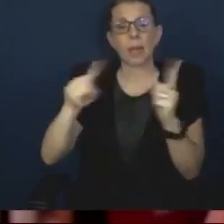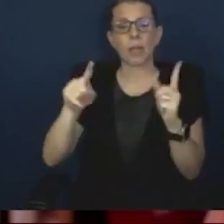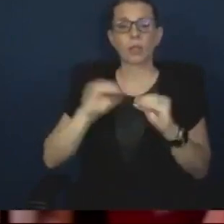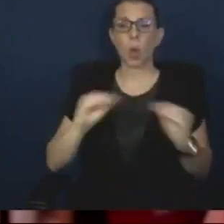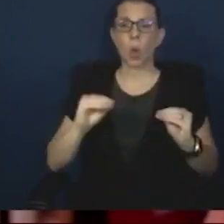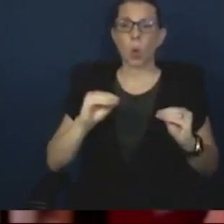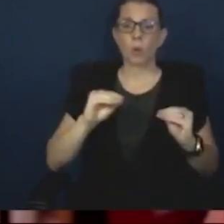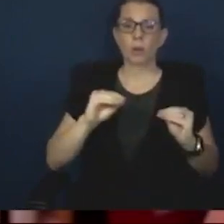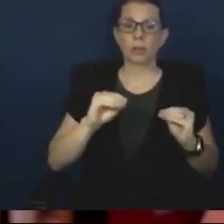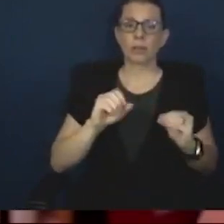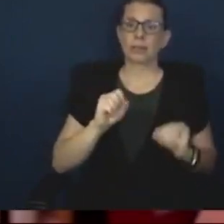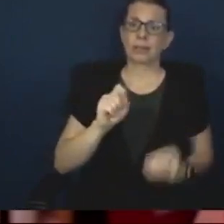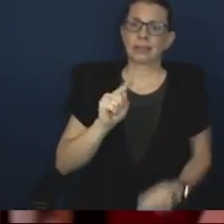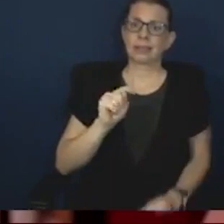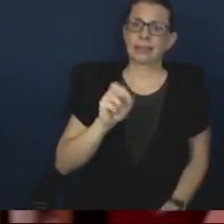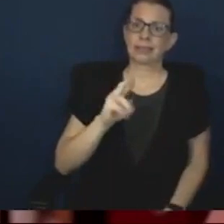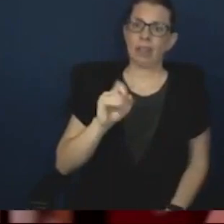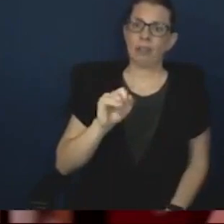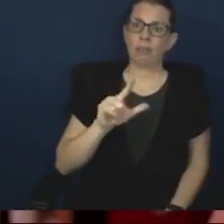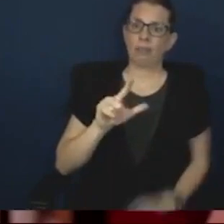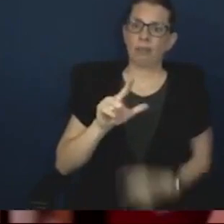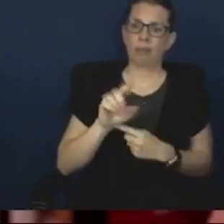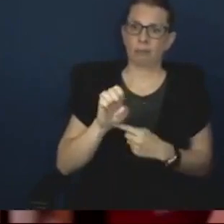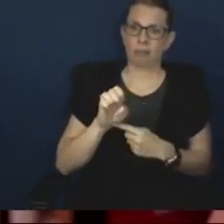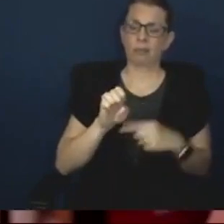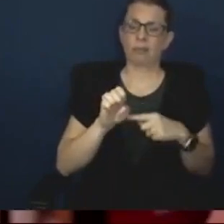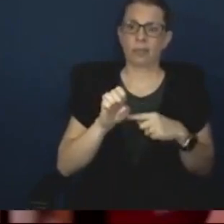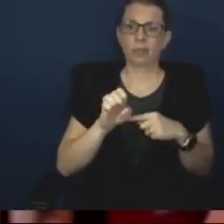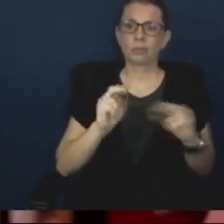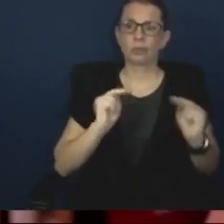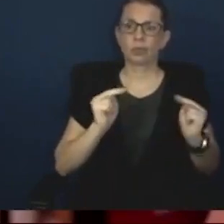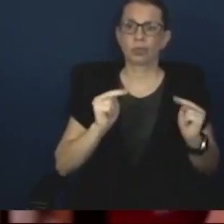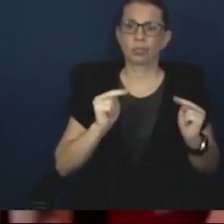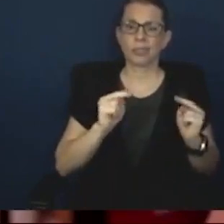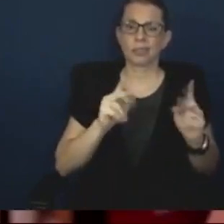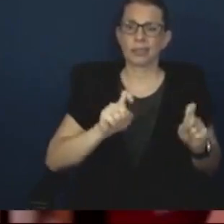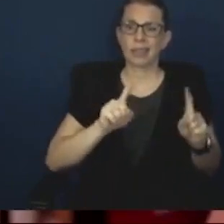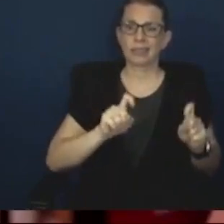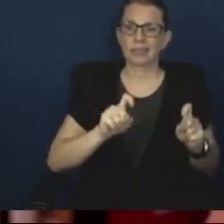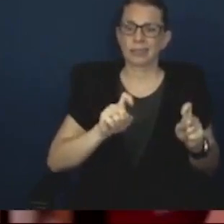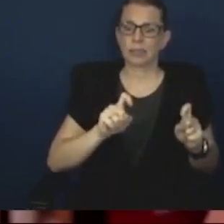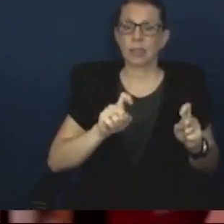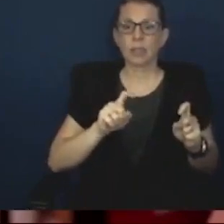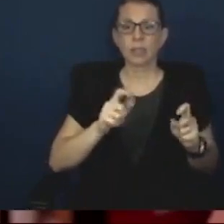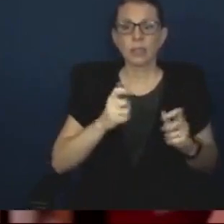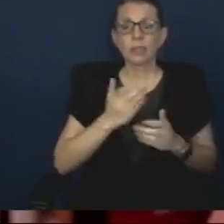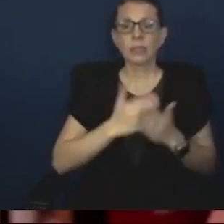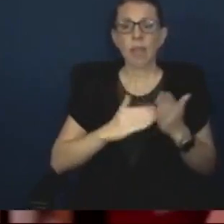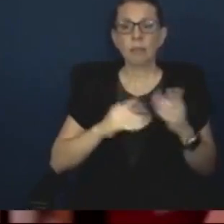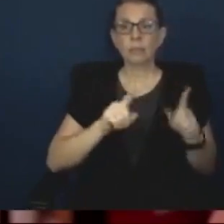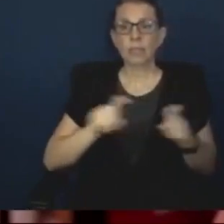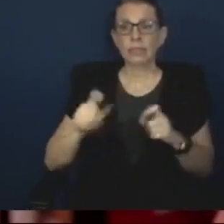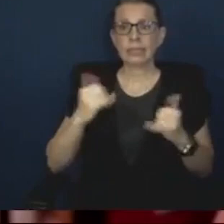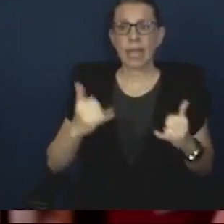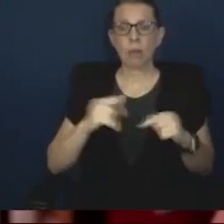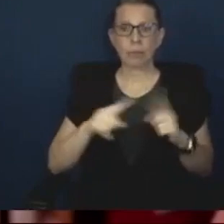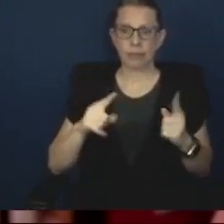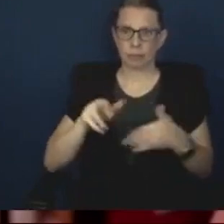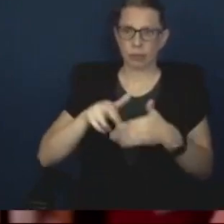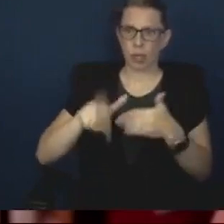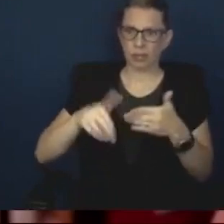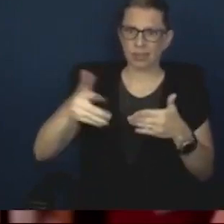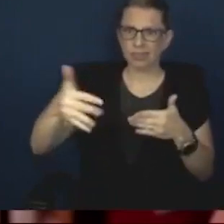yet across different laboratories. And until we have that, we're not going to know, for example, if your antibody levels